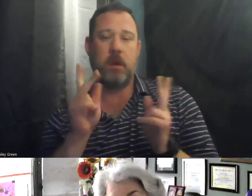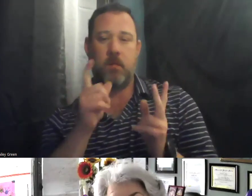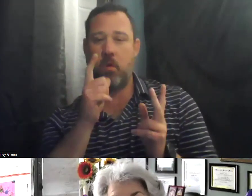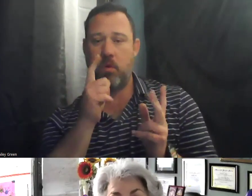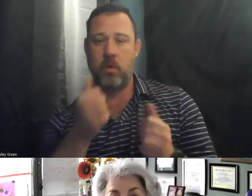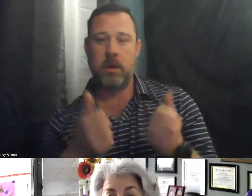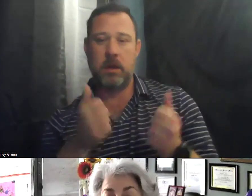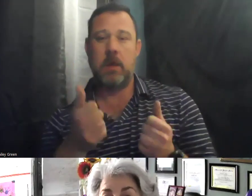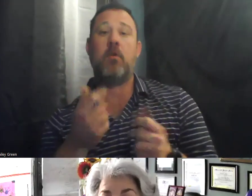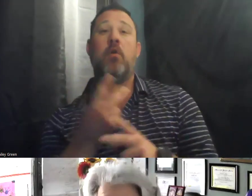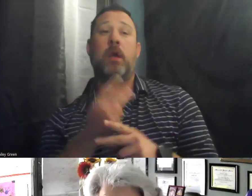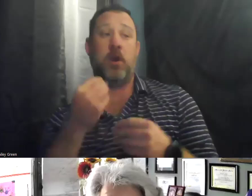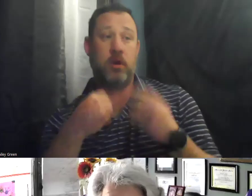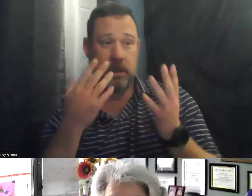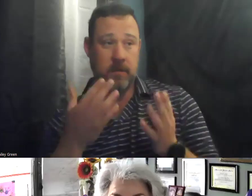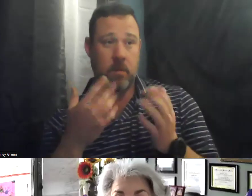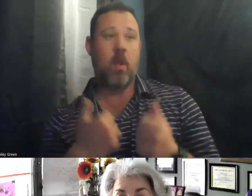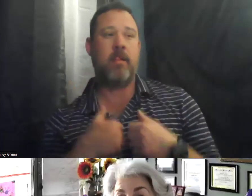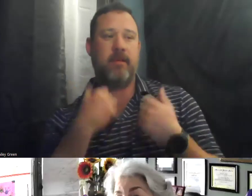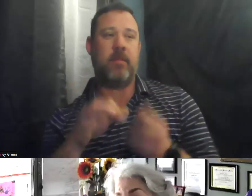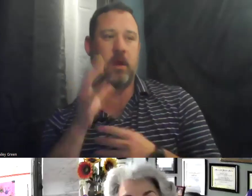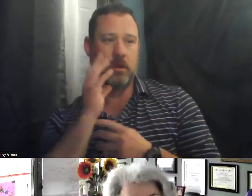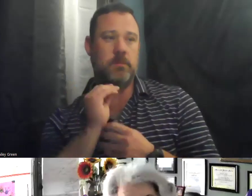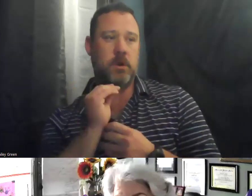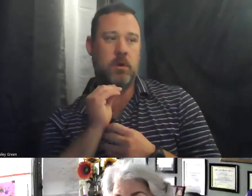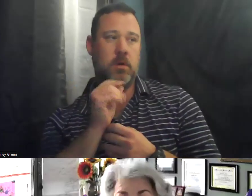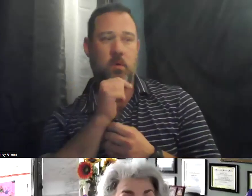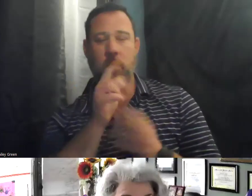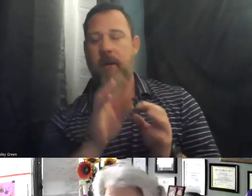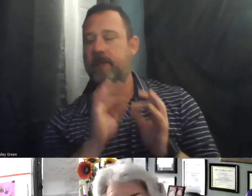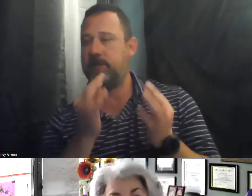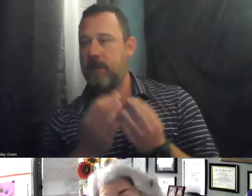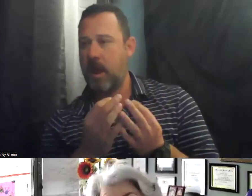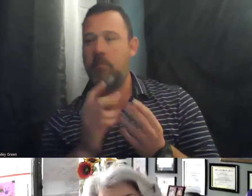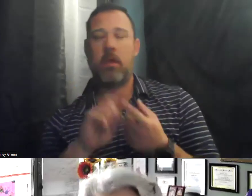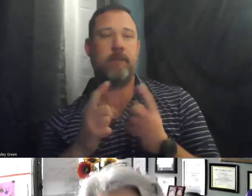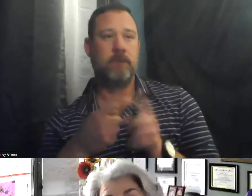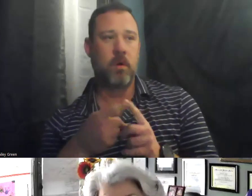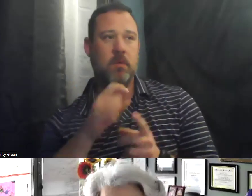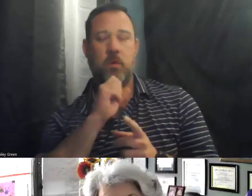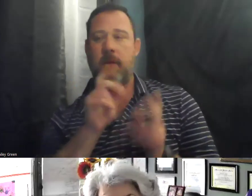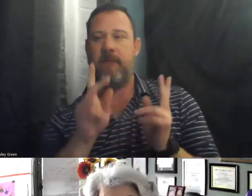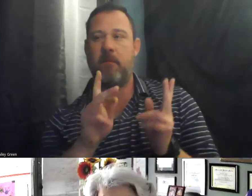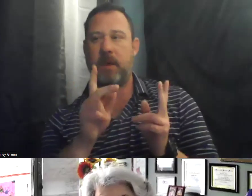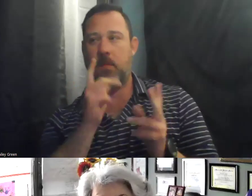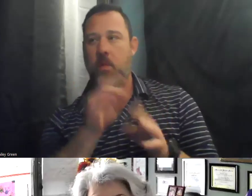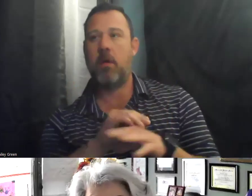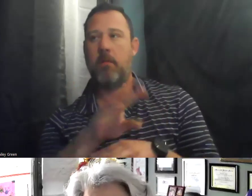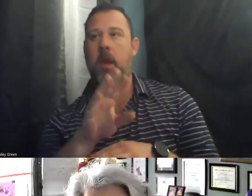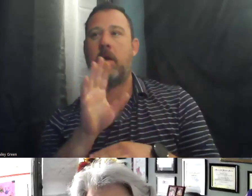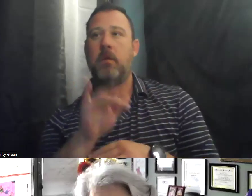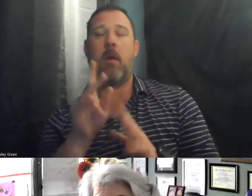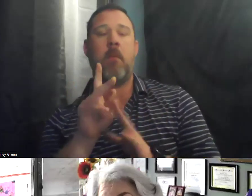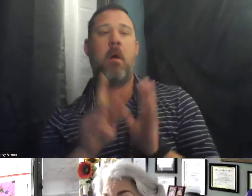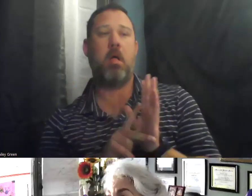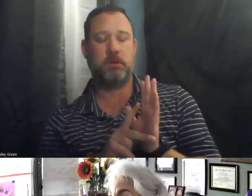either caregivers or who are living this experience, or who are family or friends who love people who are impacted by bad